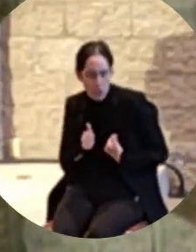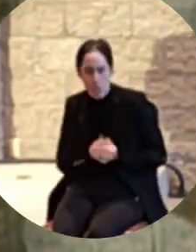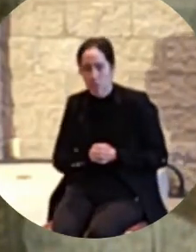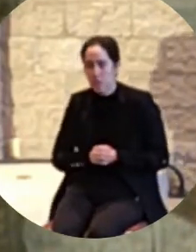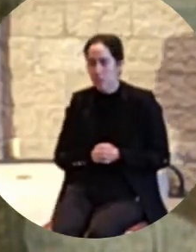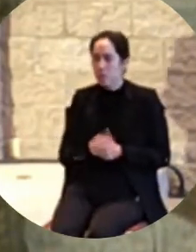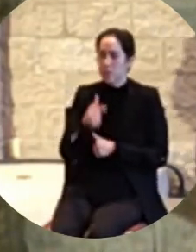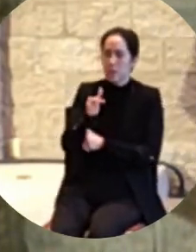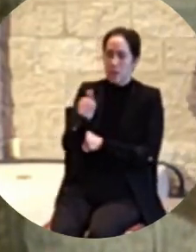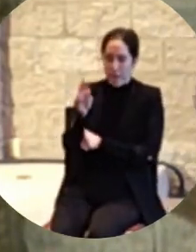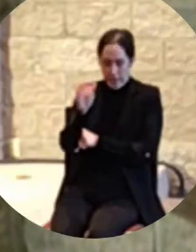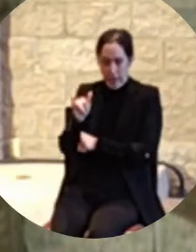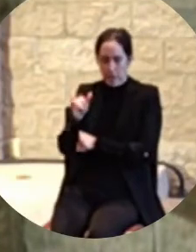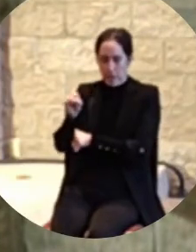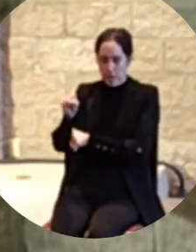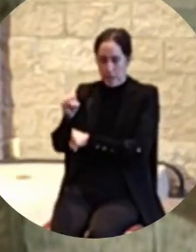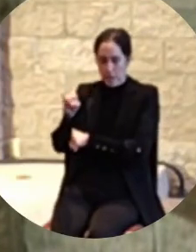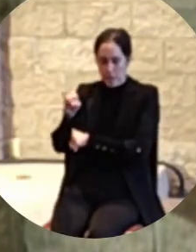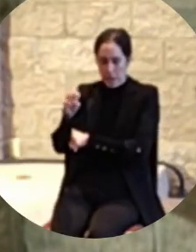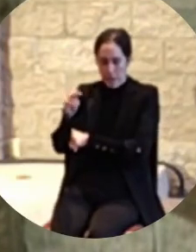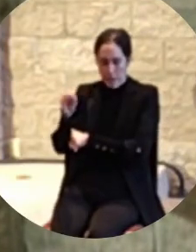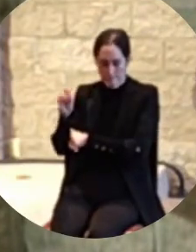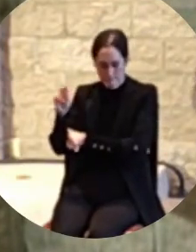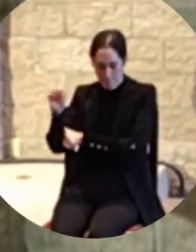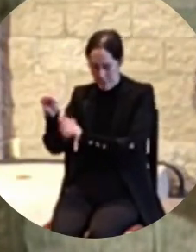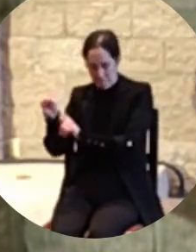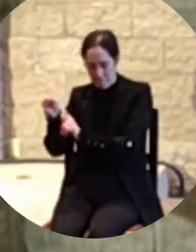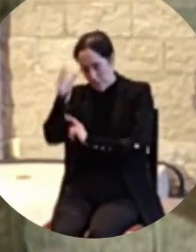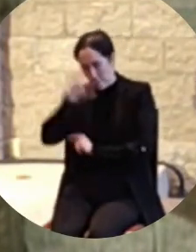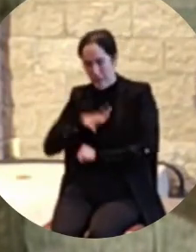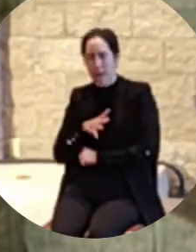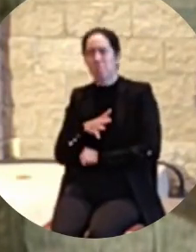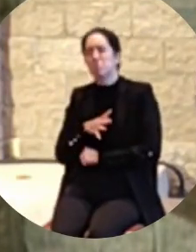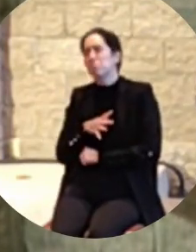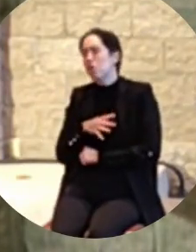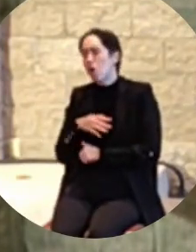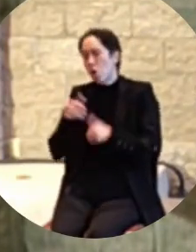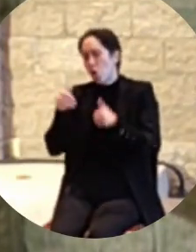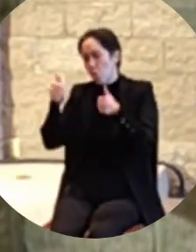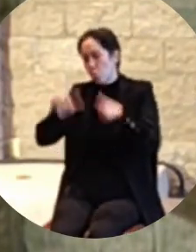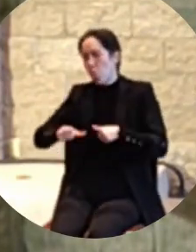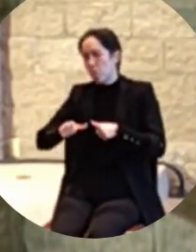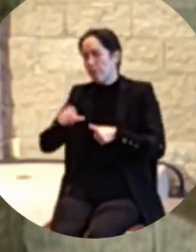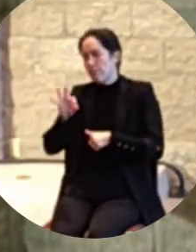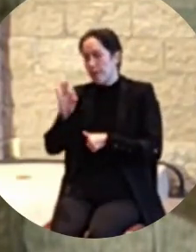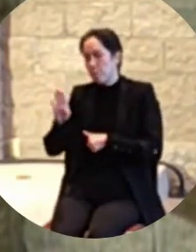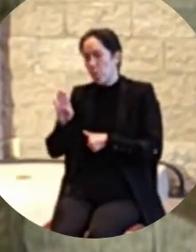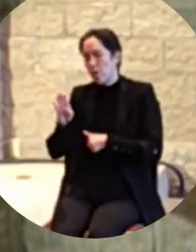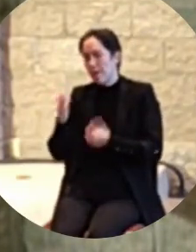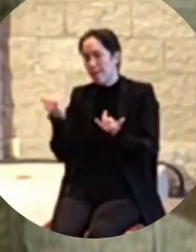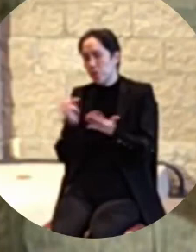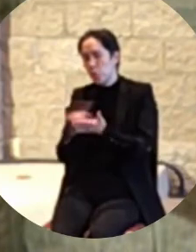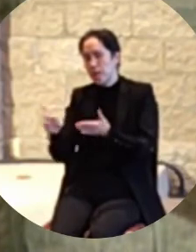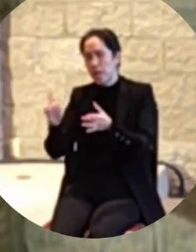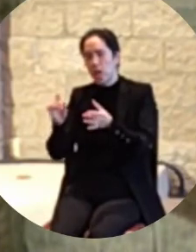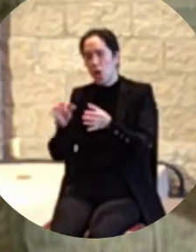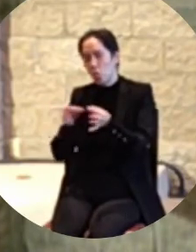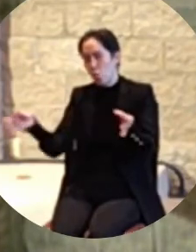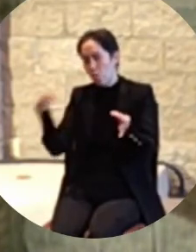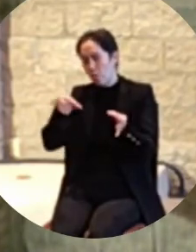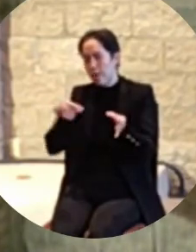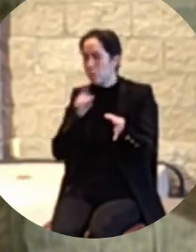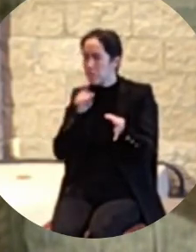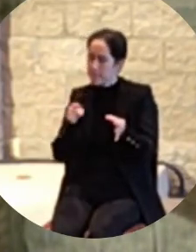Facebook this week that really resonated with me. And he says, the first step to wholeness